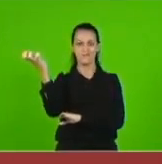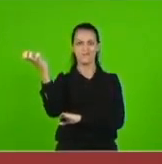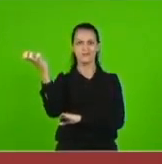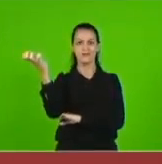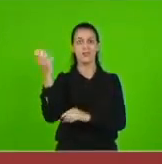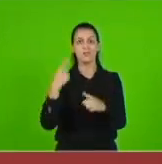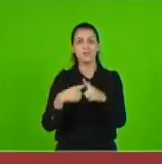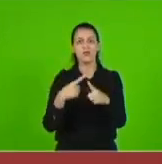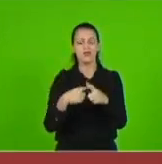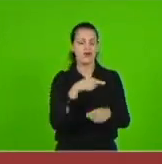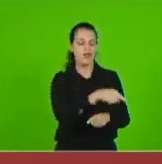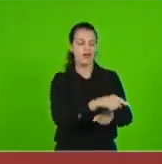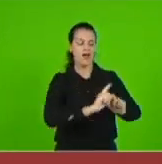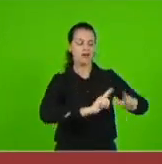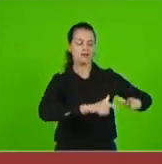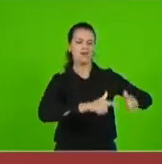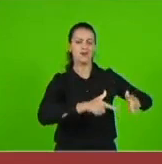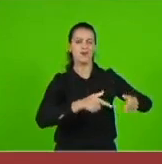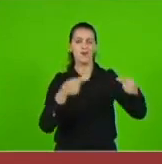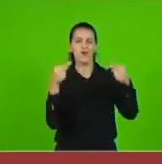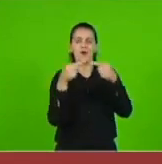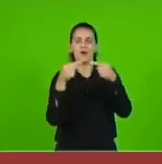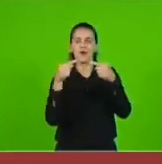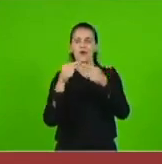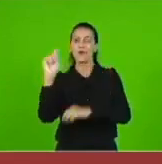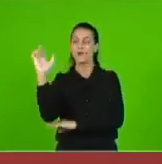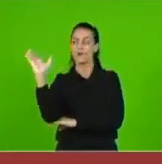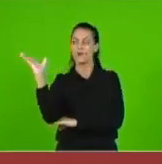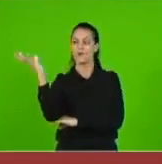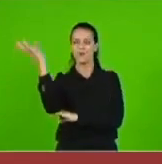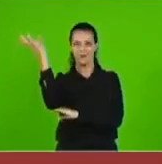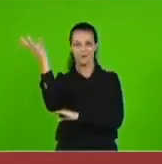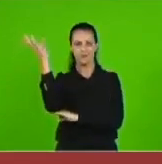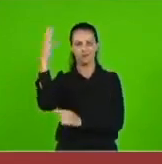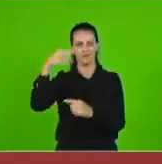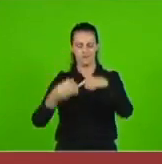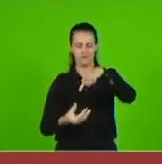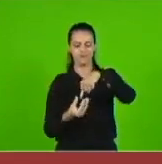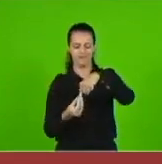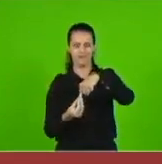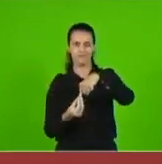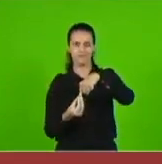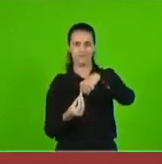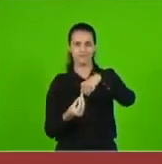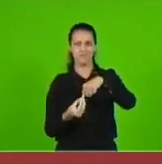In the Bible, Israel is represented by the fig tree, while